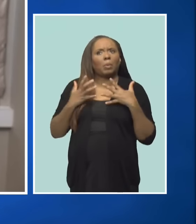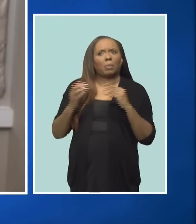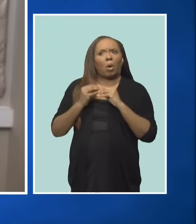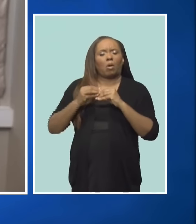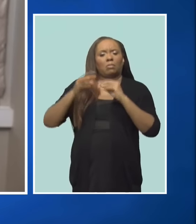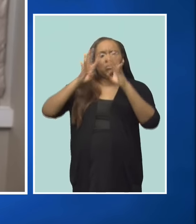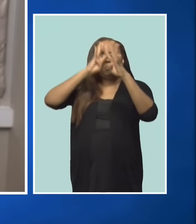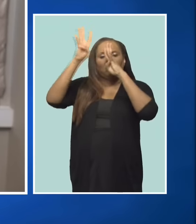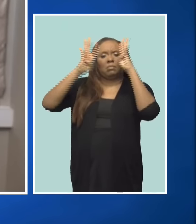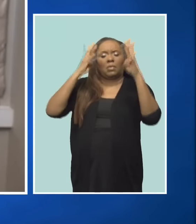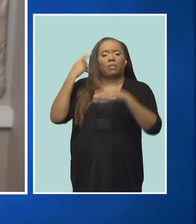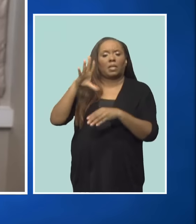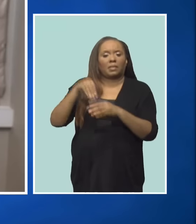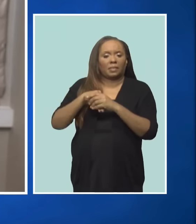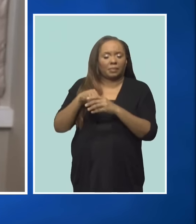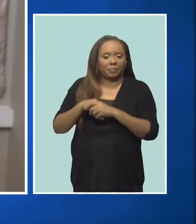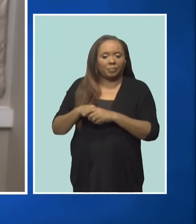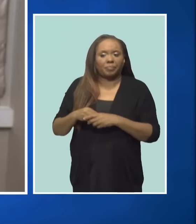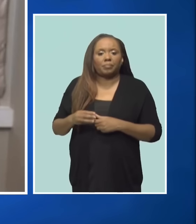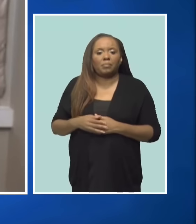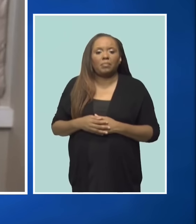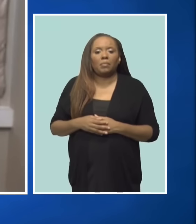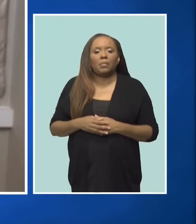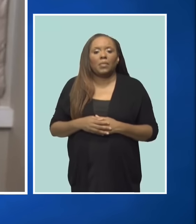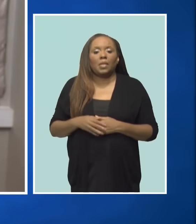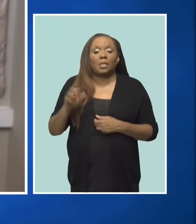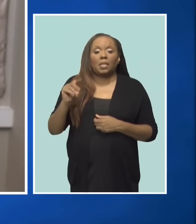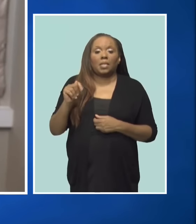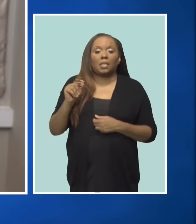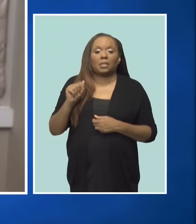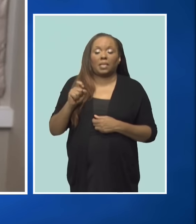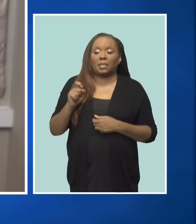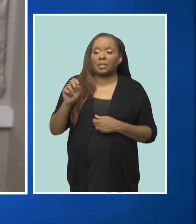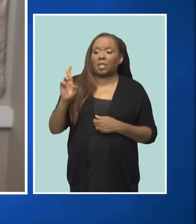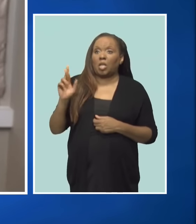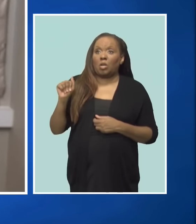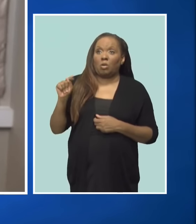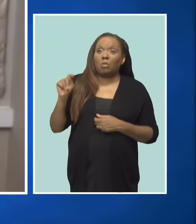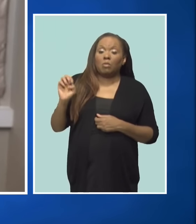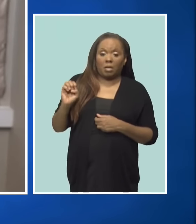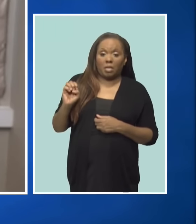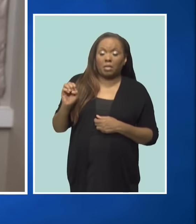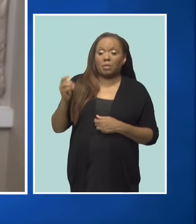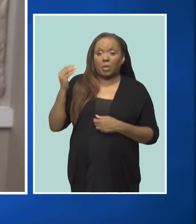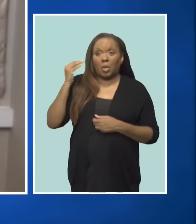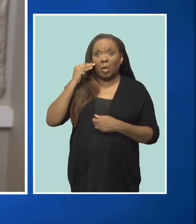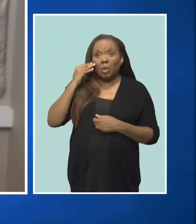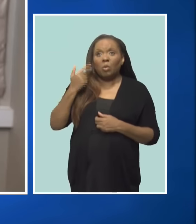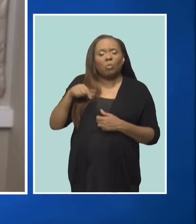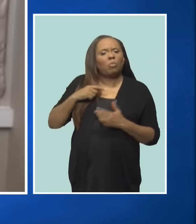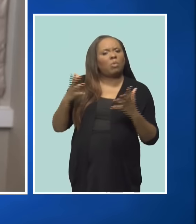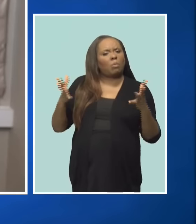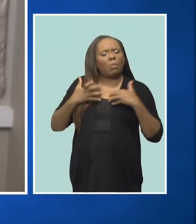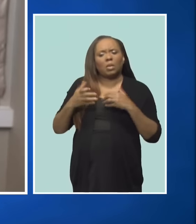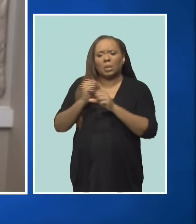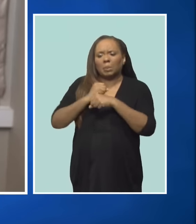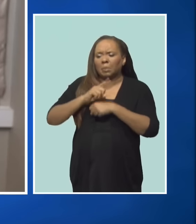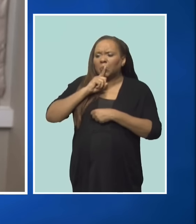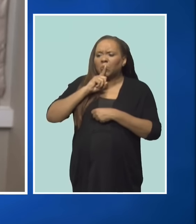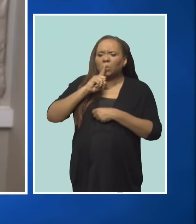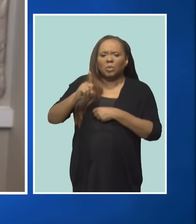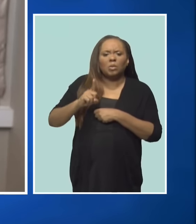innovation investment to the island. The tax rate for patent boxes at 4.5% is also an attractive incentive